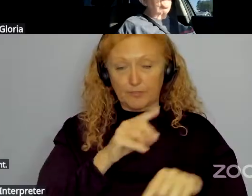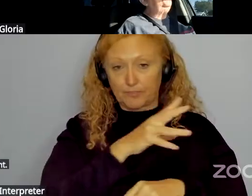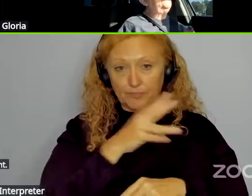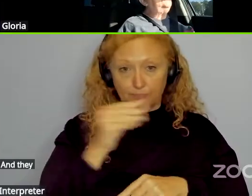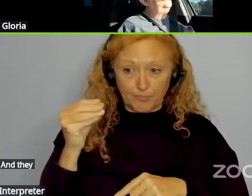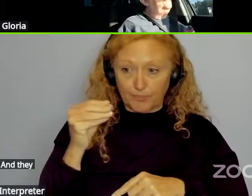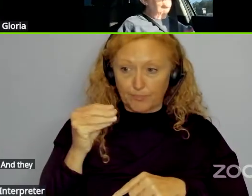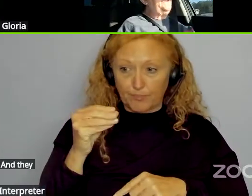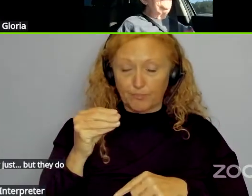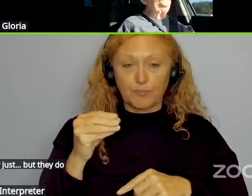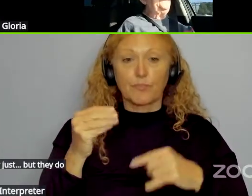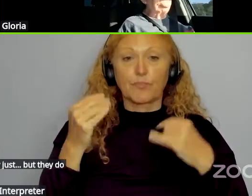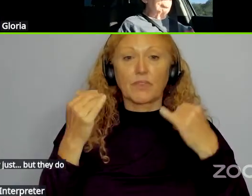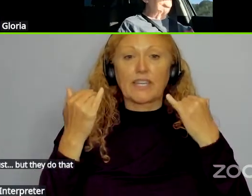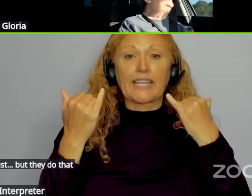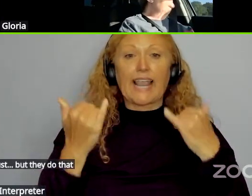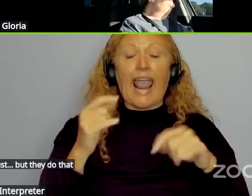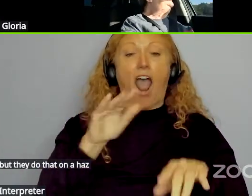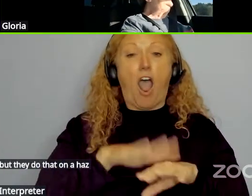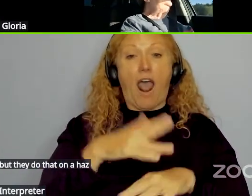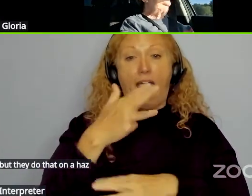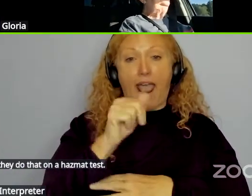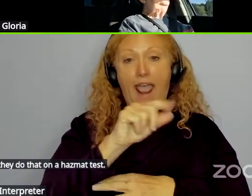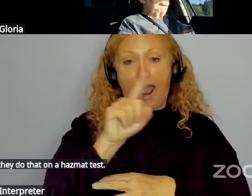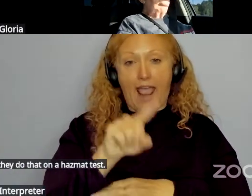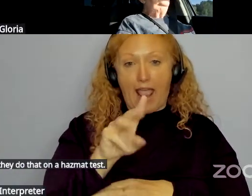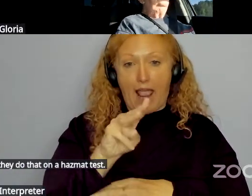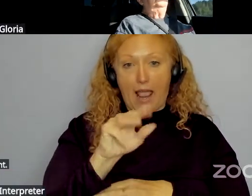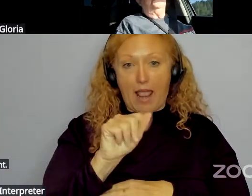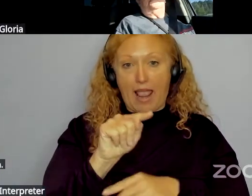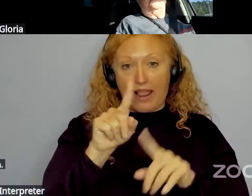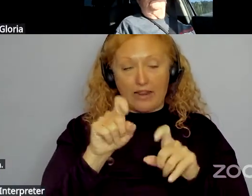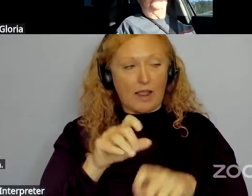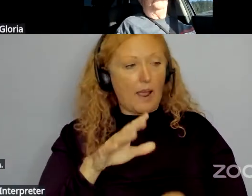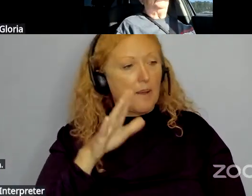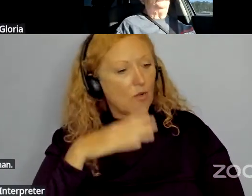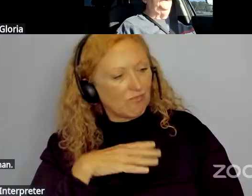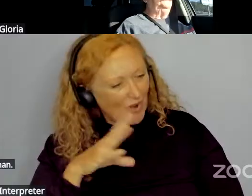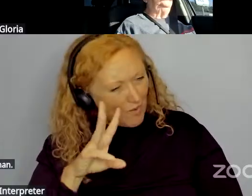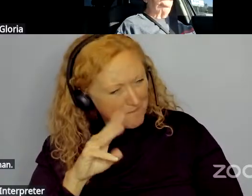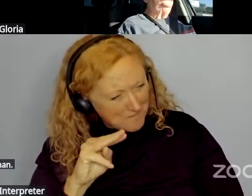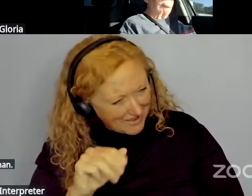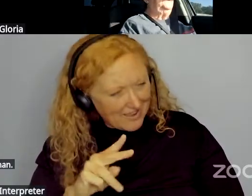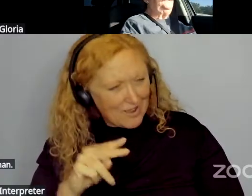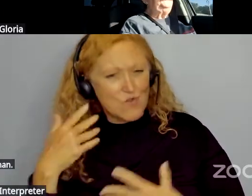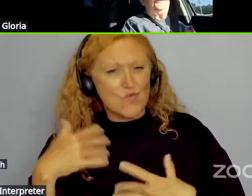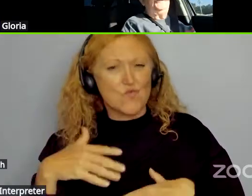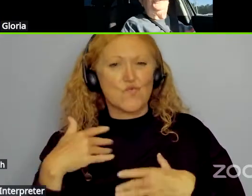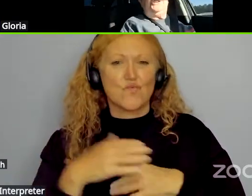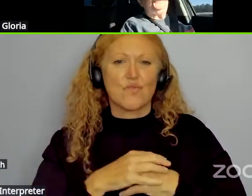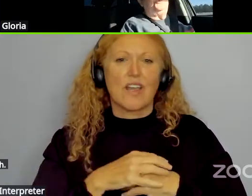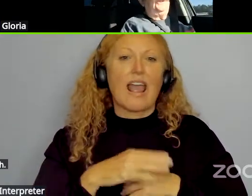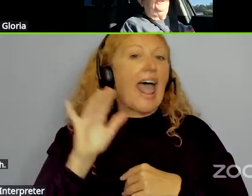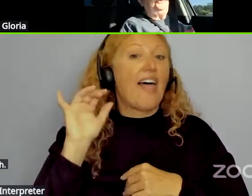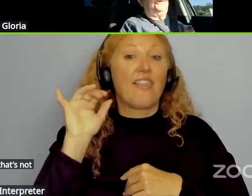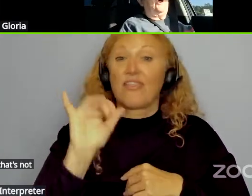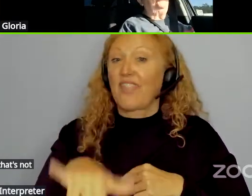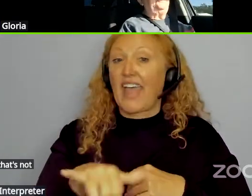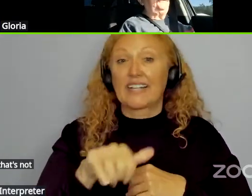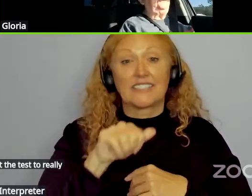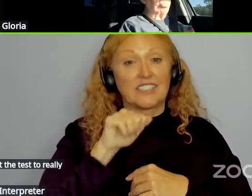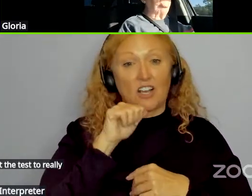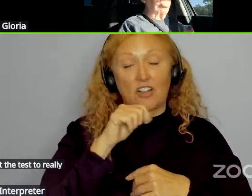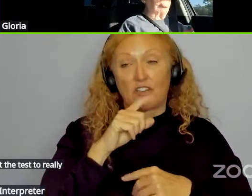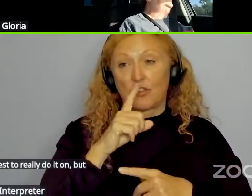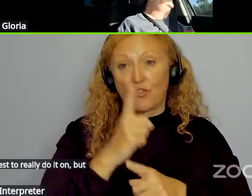but they do that on a hazmat test. Oh man. Yeah, and that's not the test to really do it on,